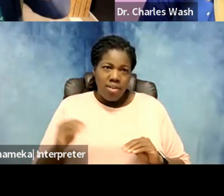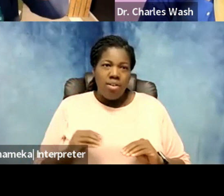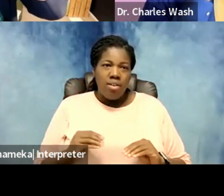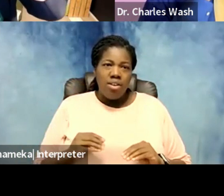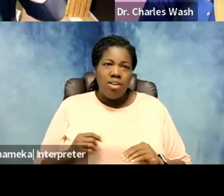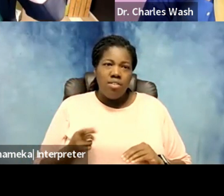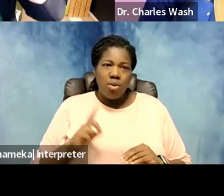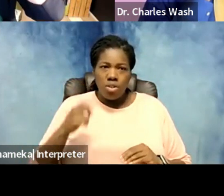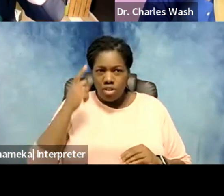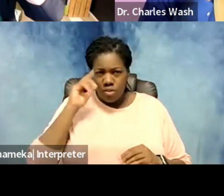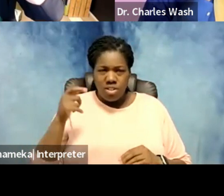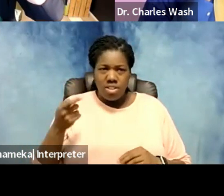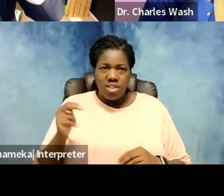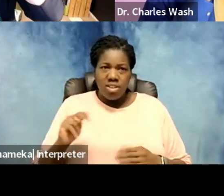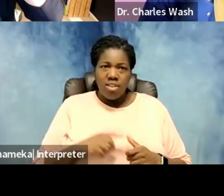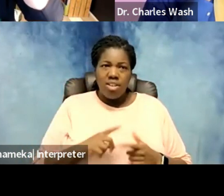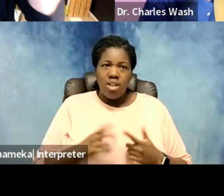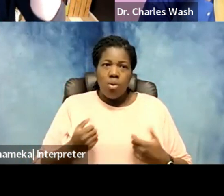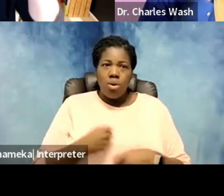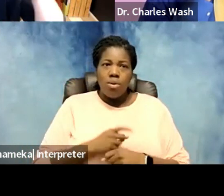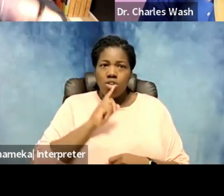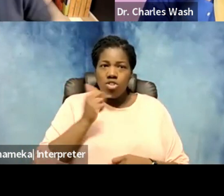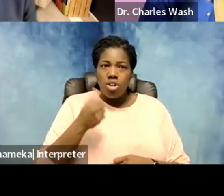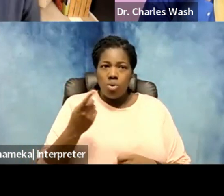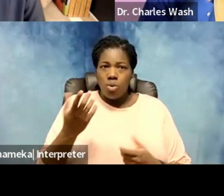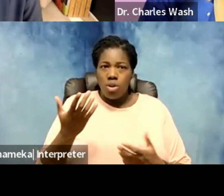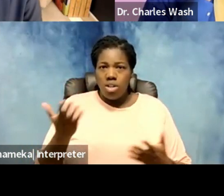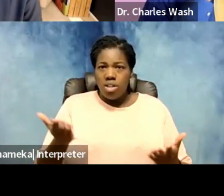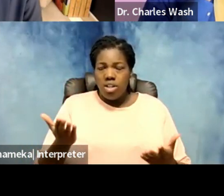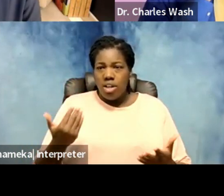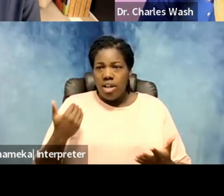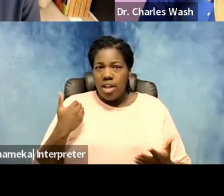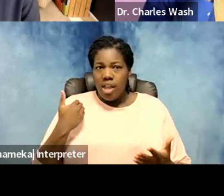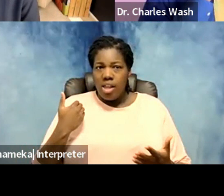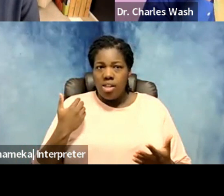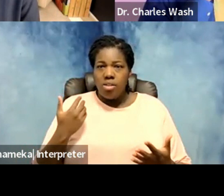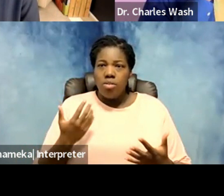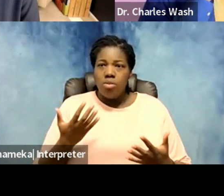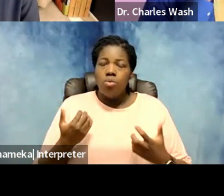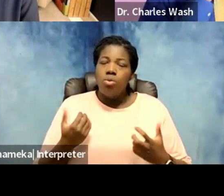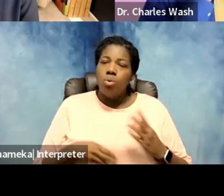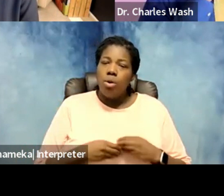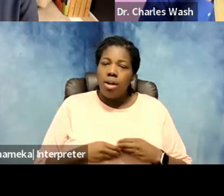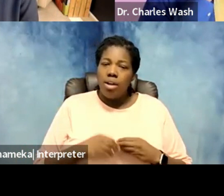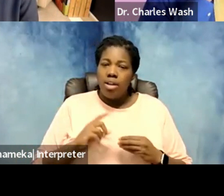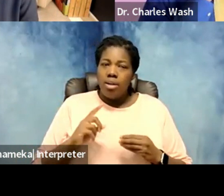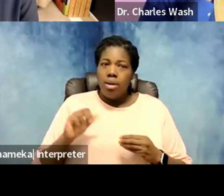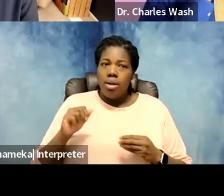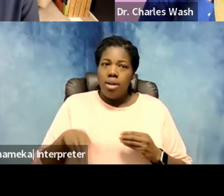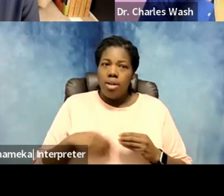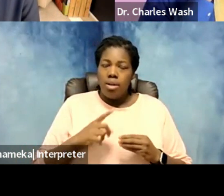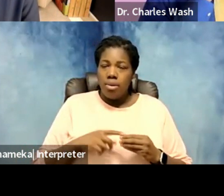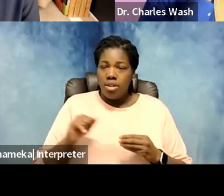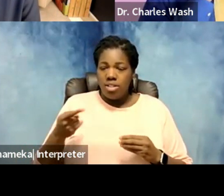couple questions for Stephen, and then I want to make sure that anybody else who's on who might want to say something about Stephen or say a few